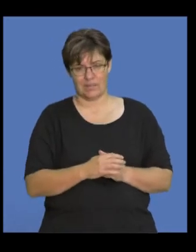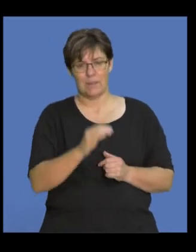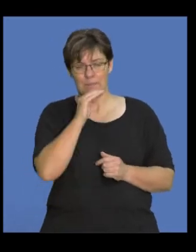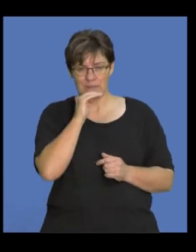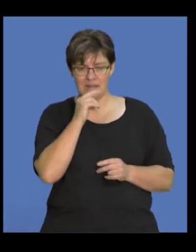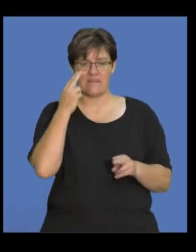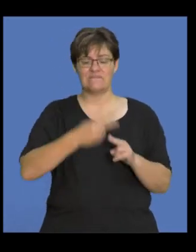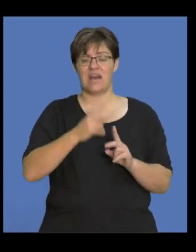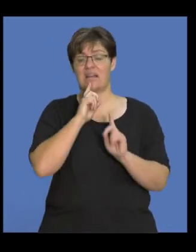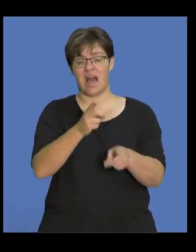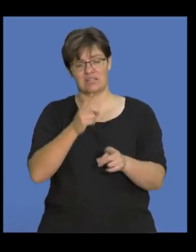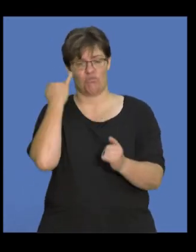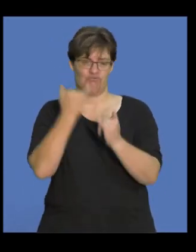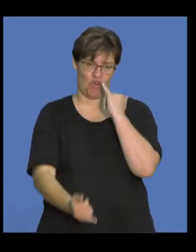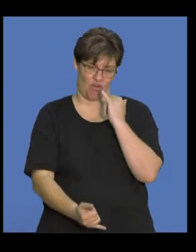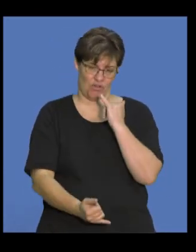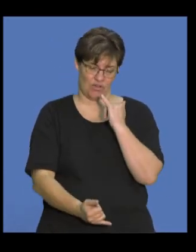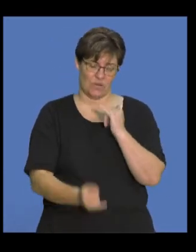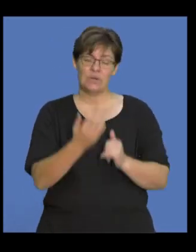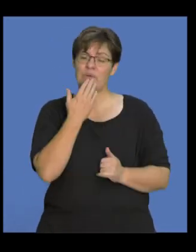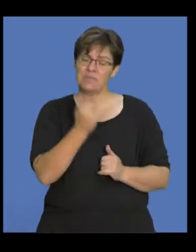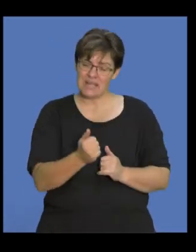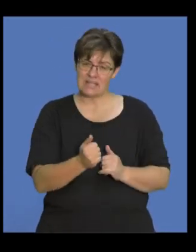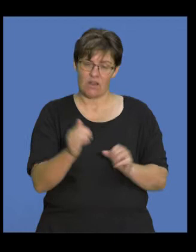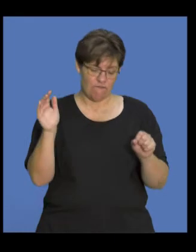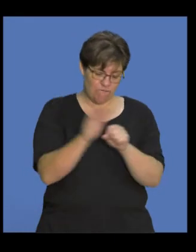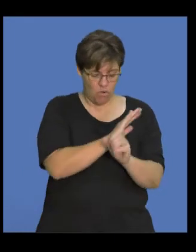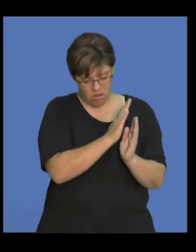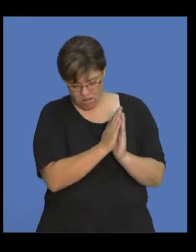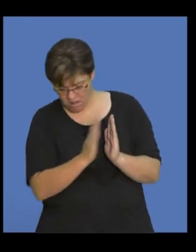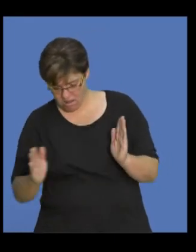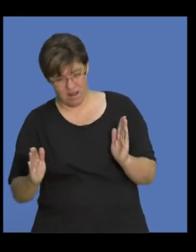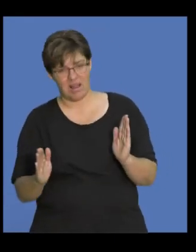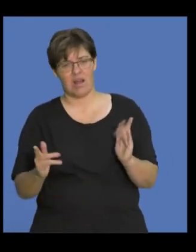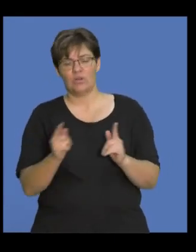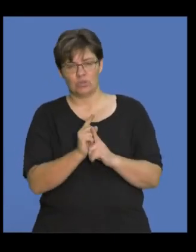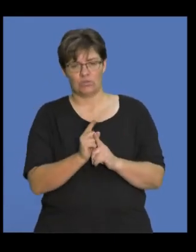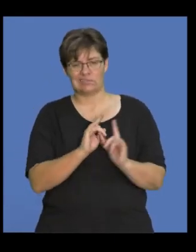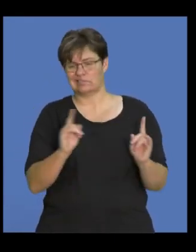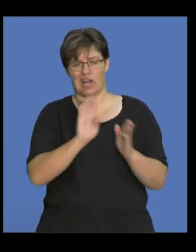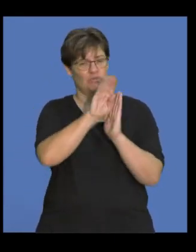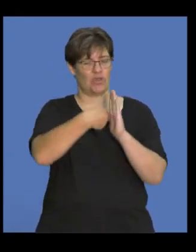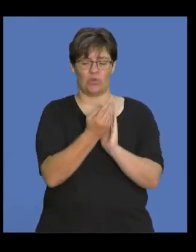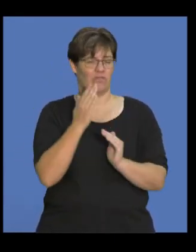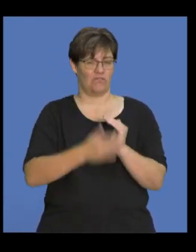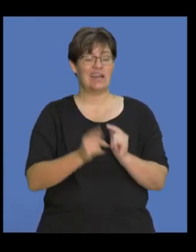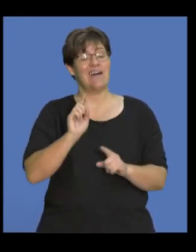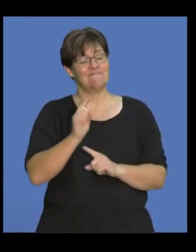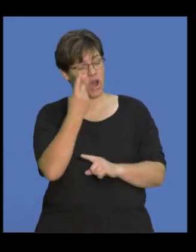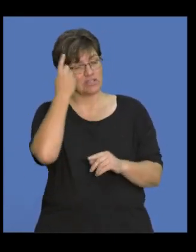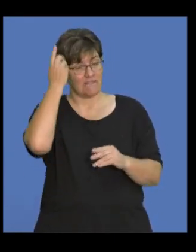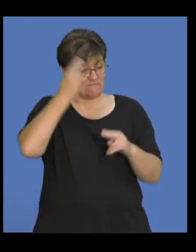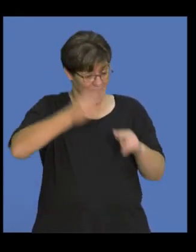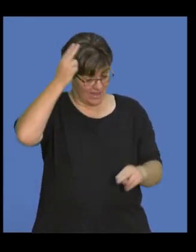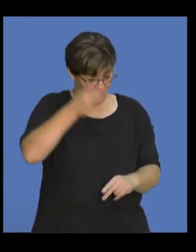make your final answer to be incorrect. So please try by all means to run away from rounding off until you get to the